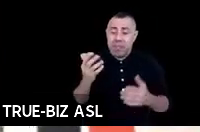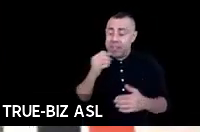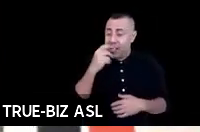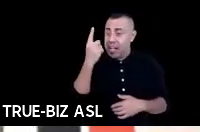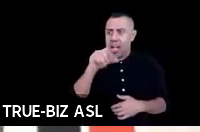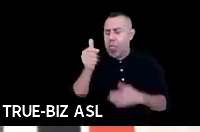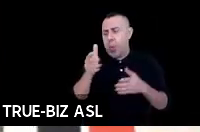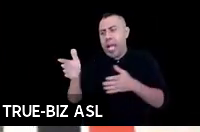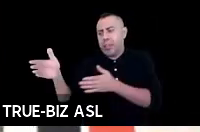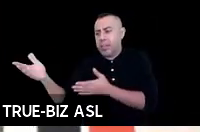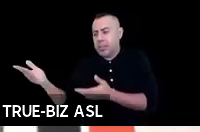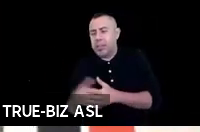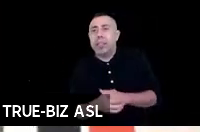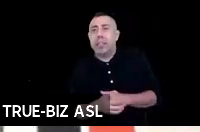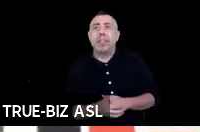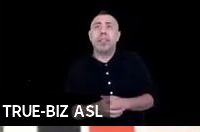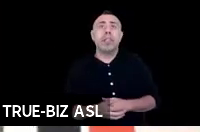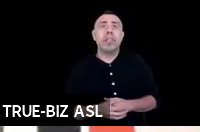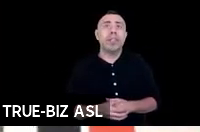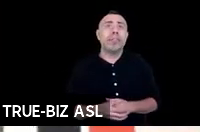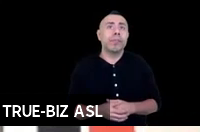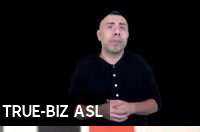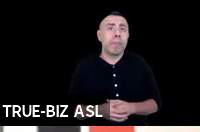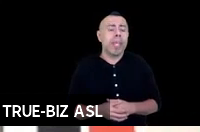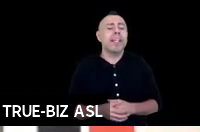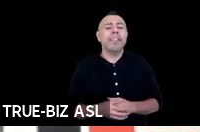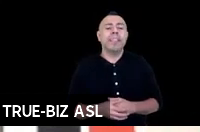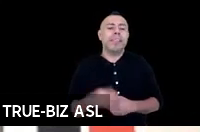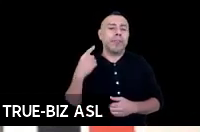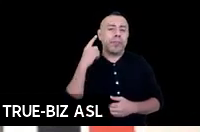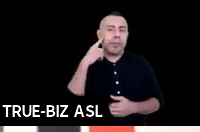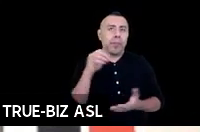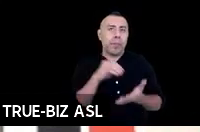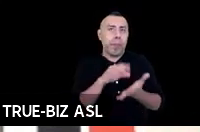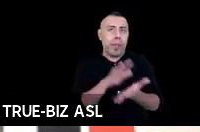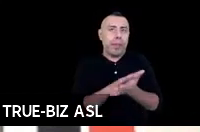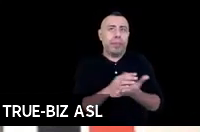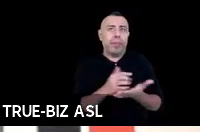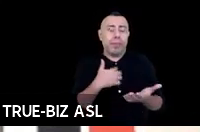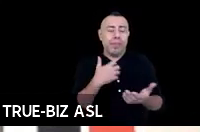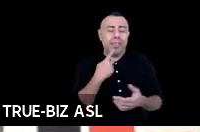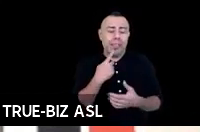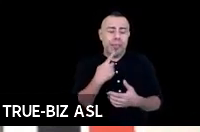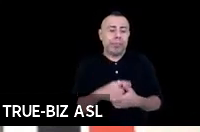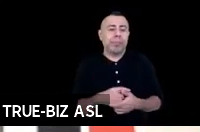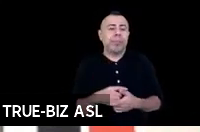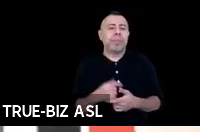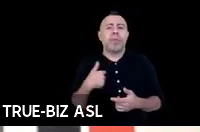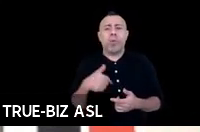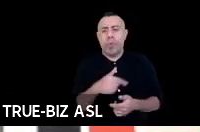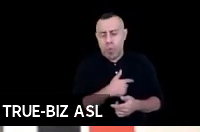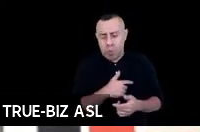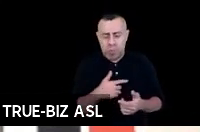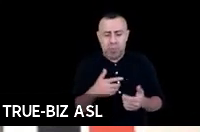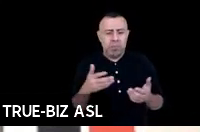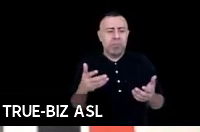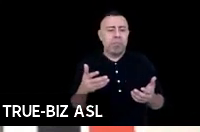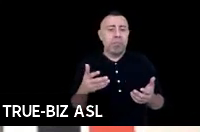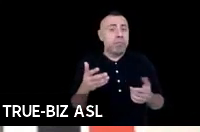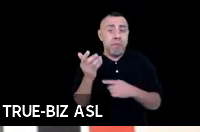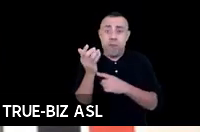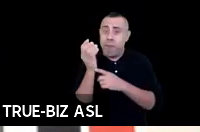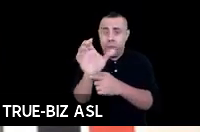the record, how I would like to put it is we give people room to grow, but we don't force them to